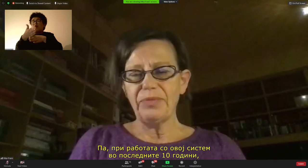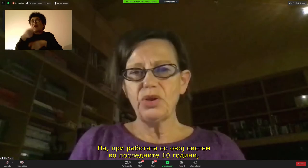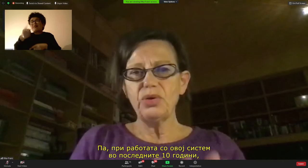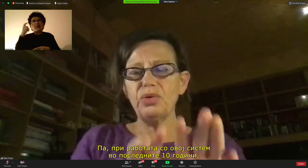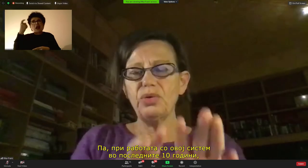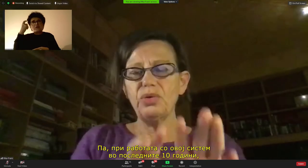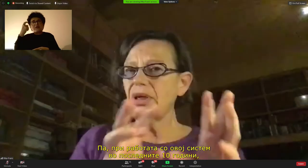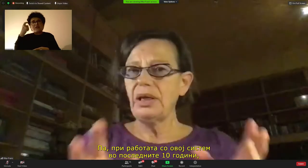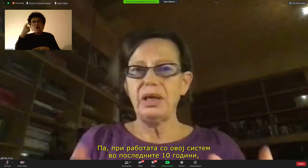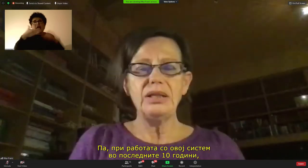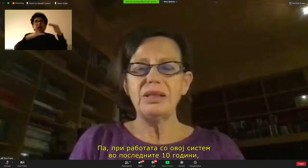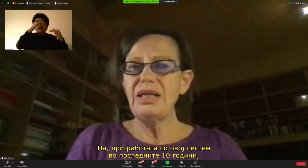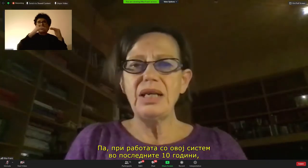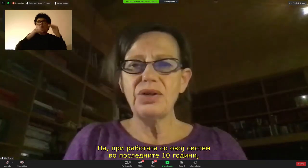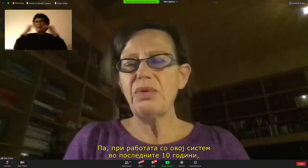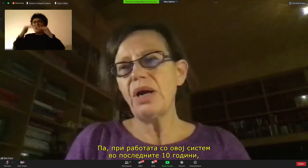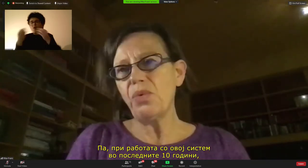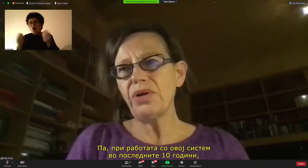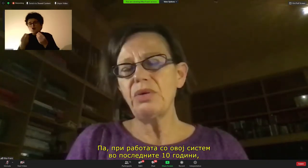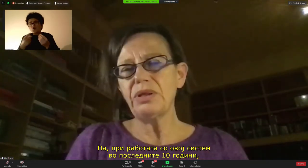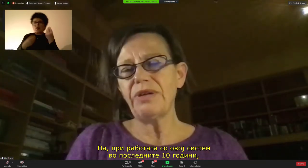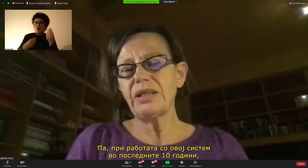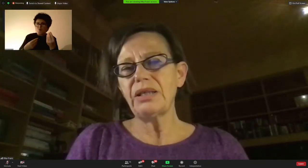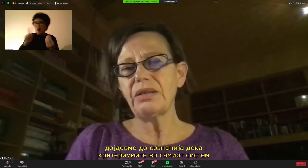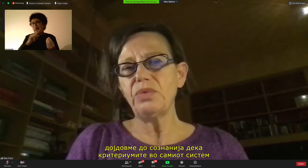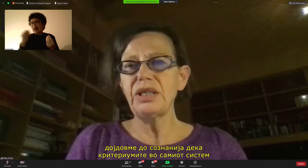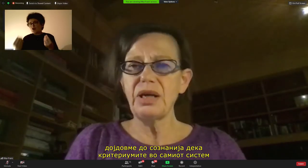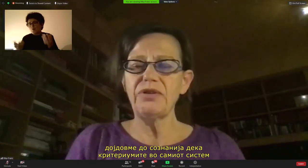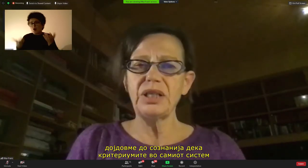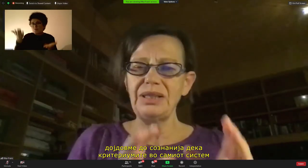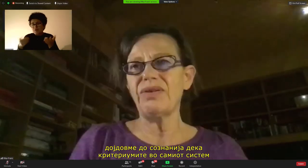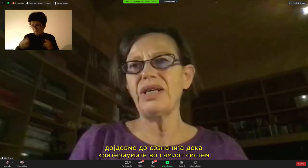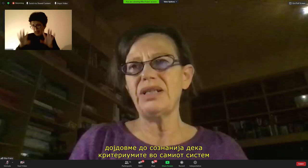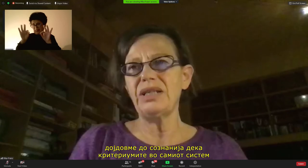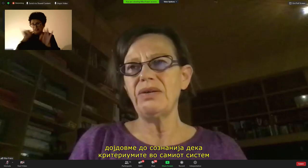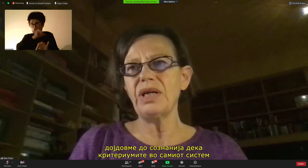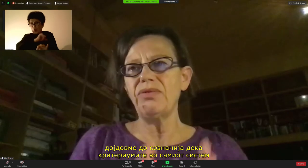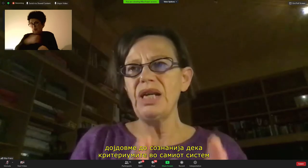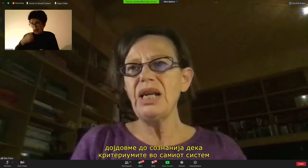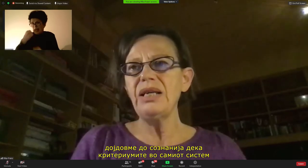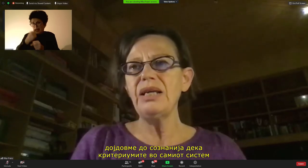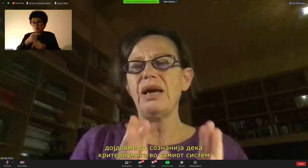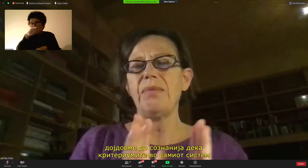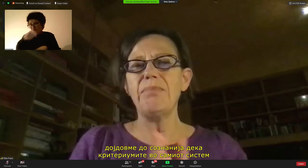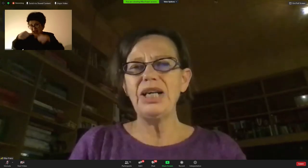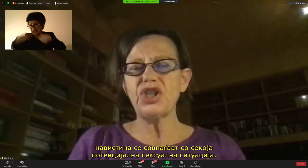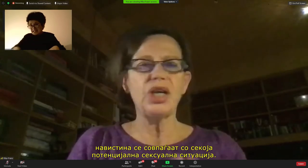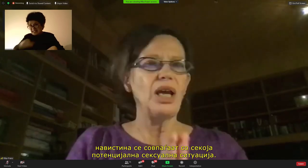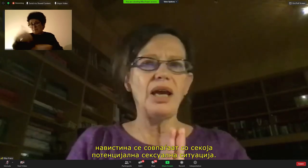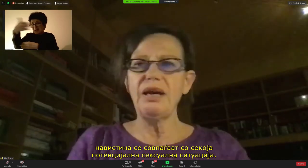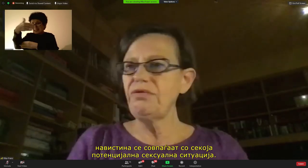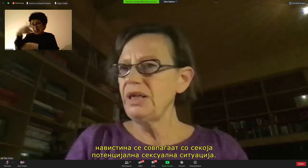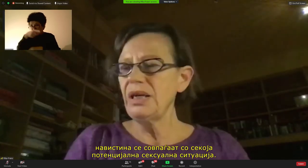why. So in the 10 years that we are working with the flag system, we discovered that these six criteria really